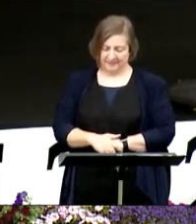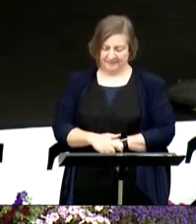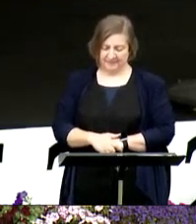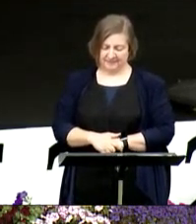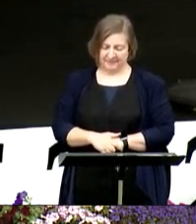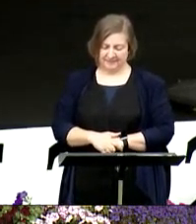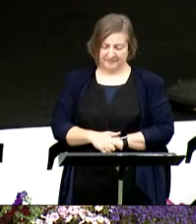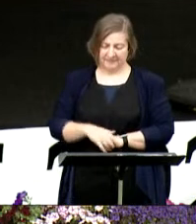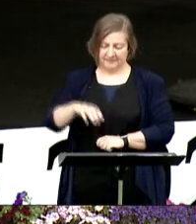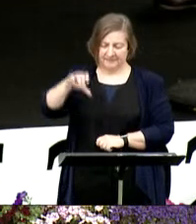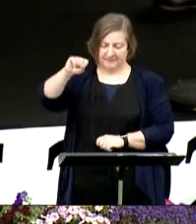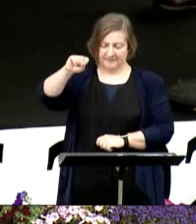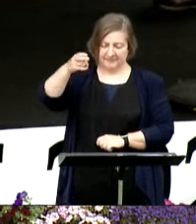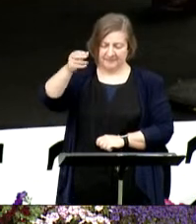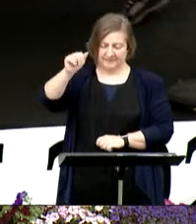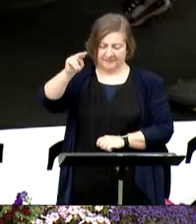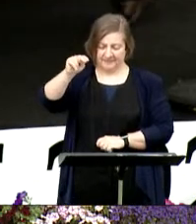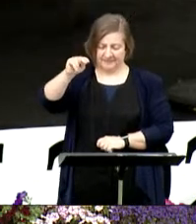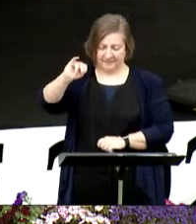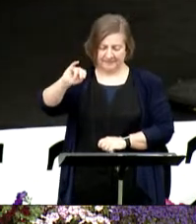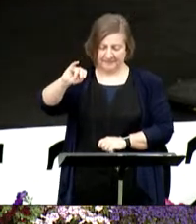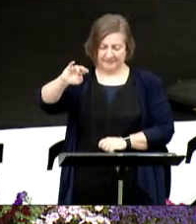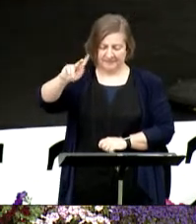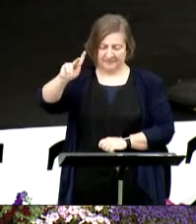Sean Magali.